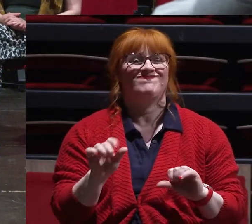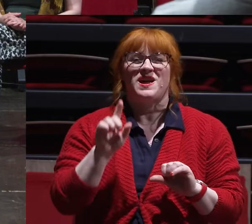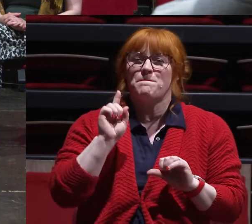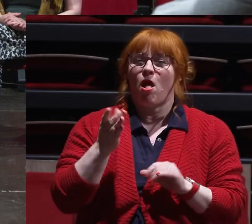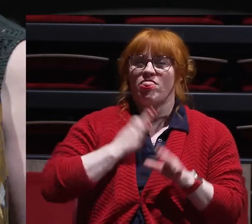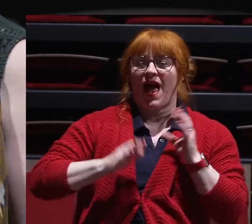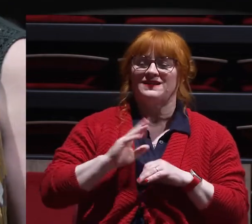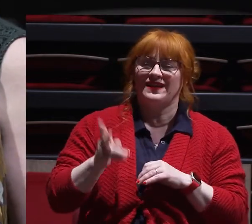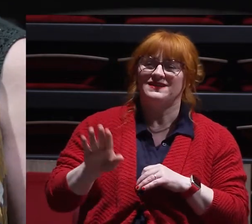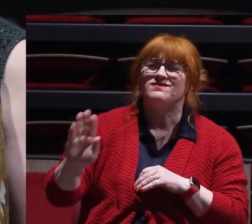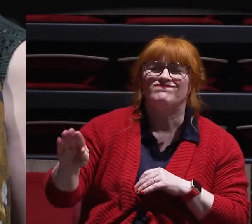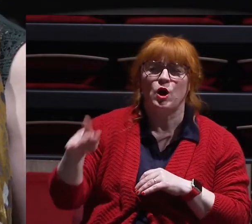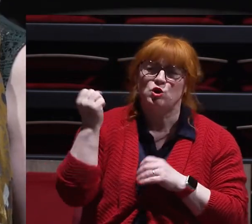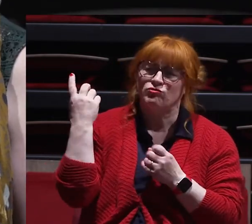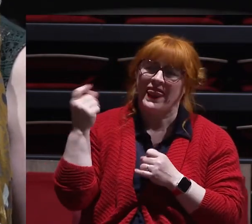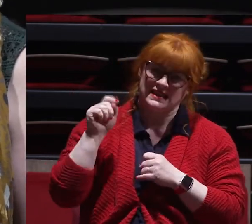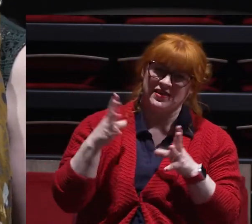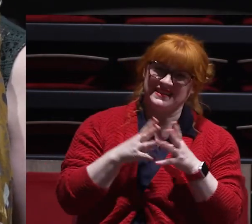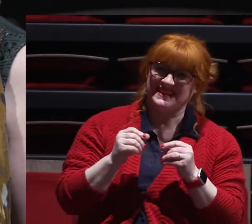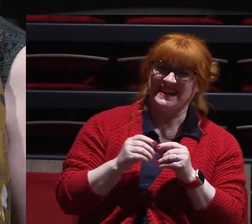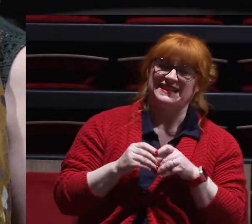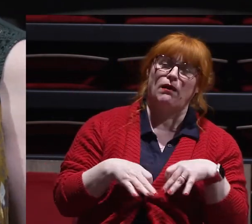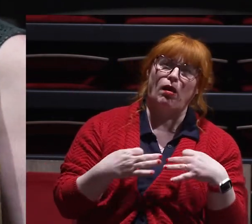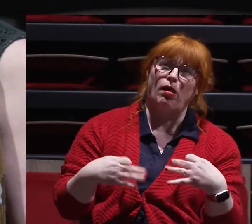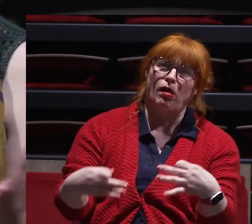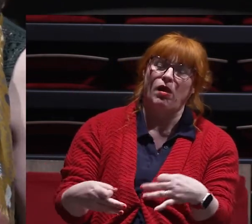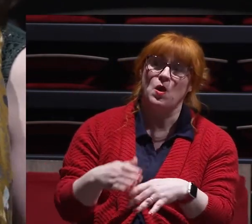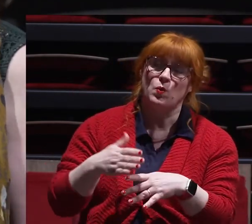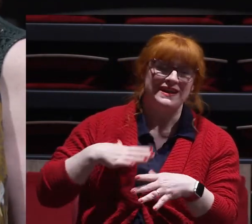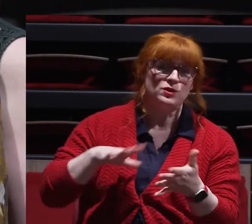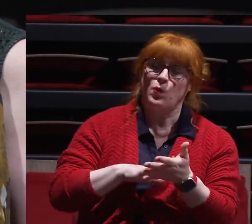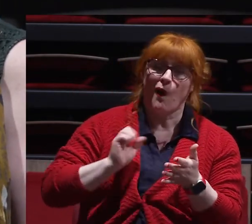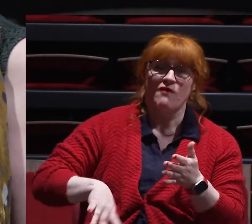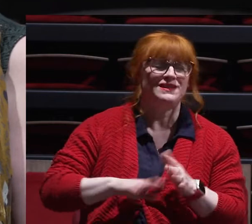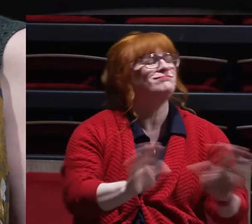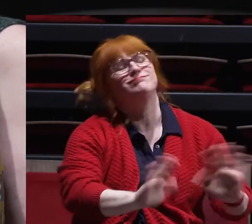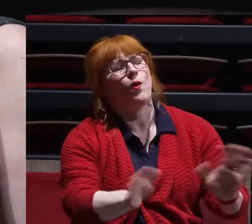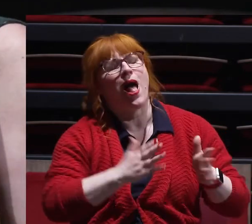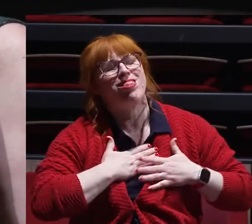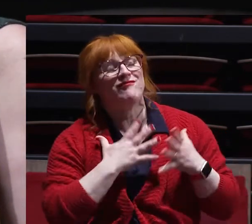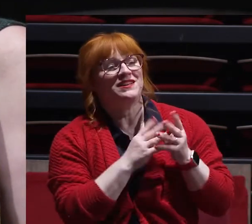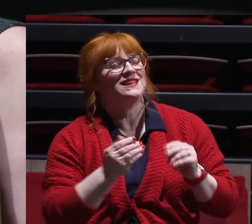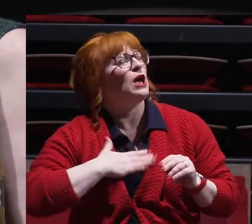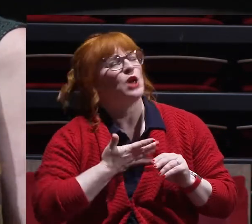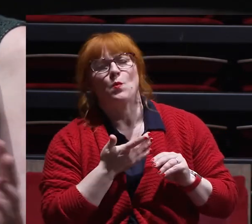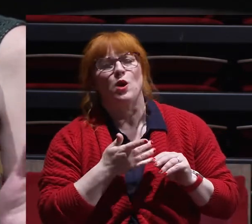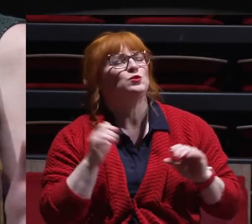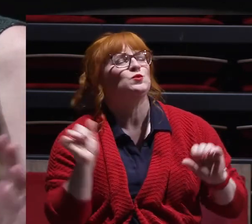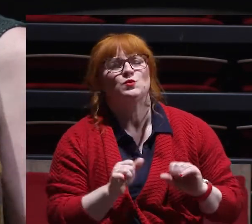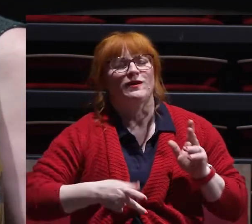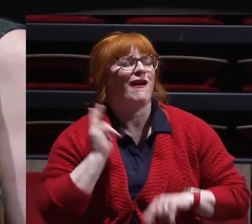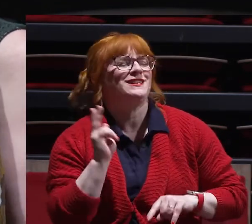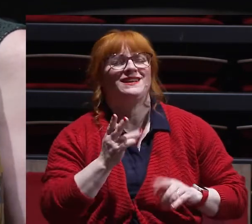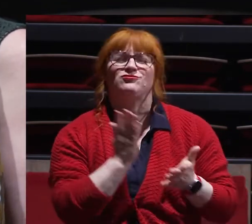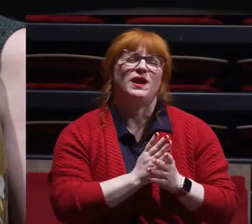me, that's just holding things up now, that scene. It's nice and everything, but we need to cut it. And I was like, no, it's so good. It's such a